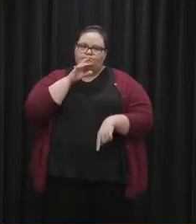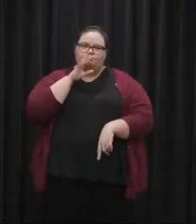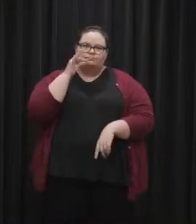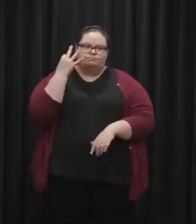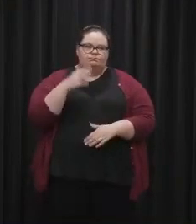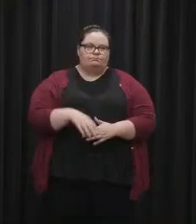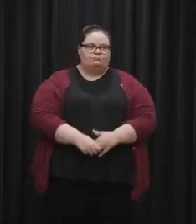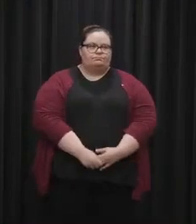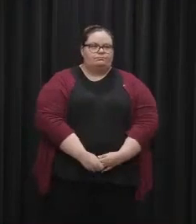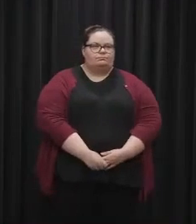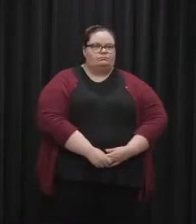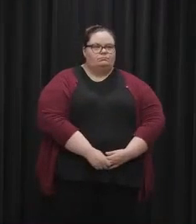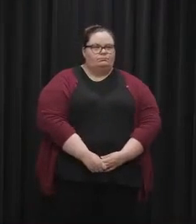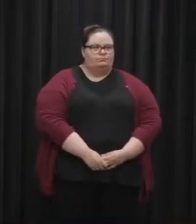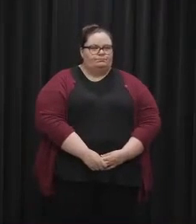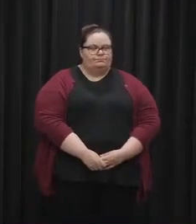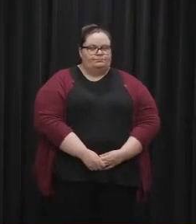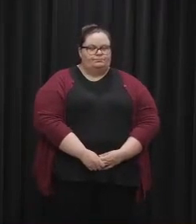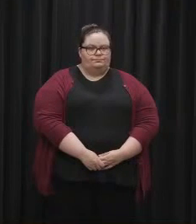Hi.